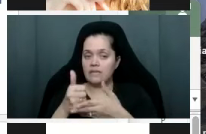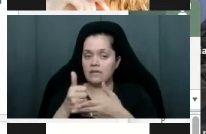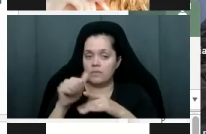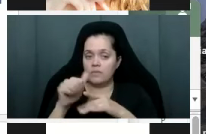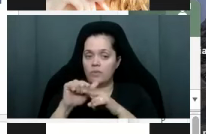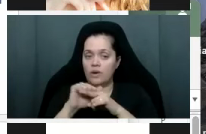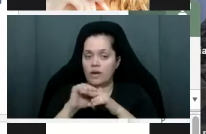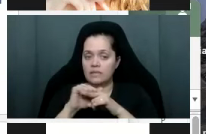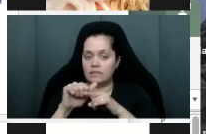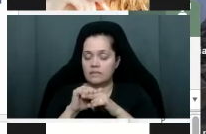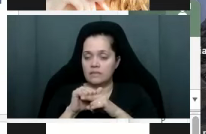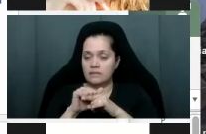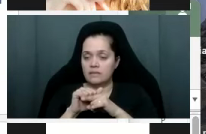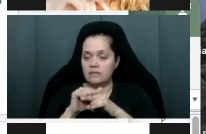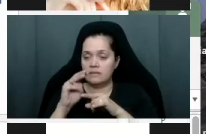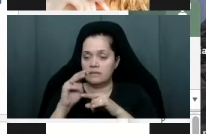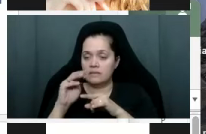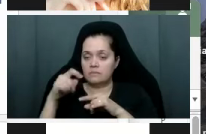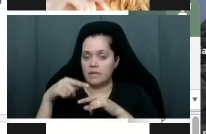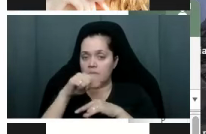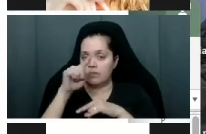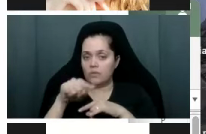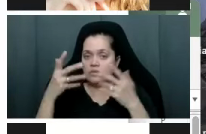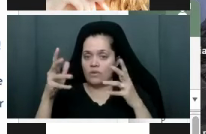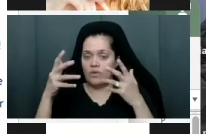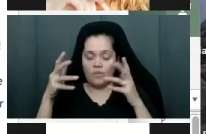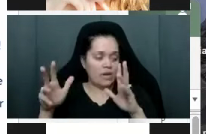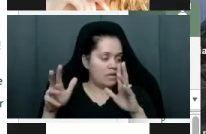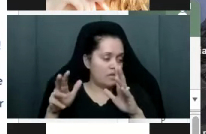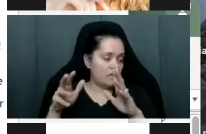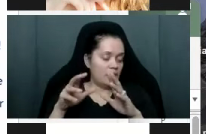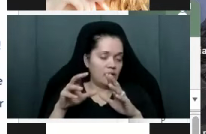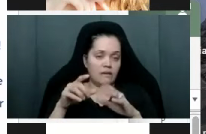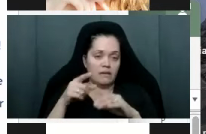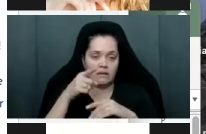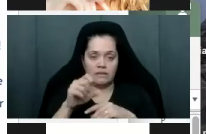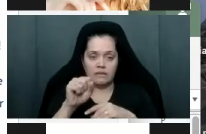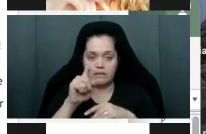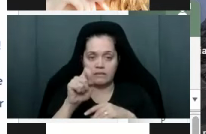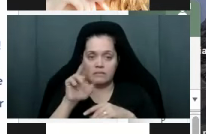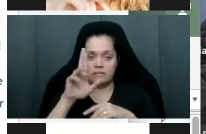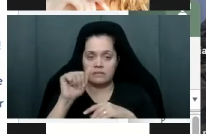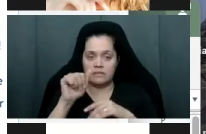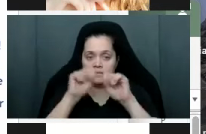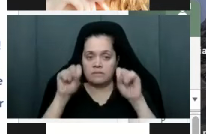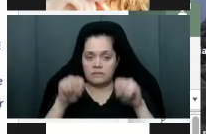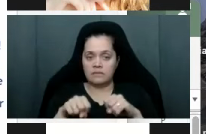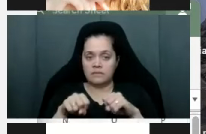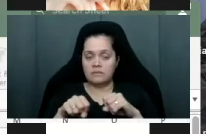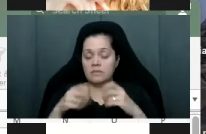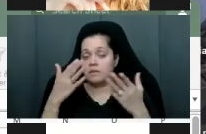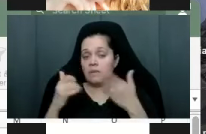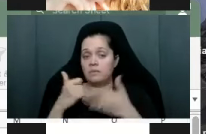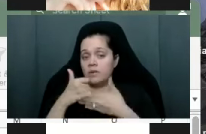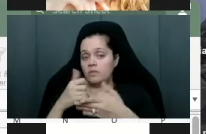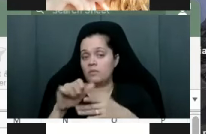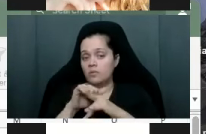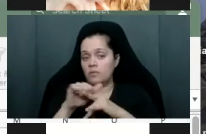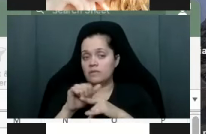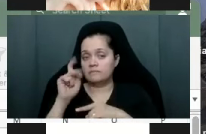practice map quizzes that are already in the SETerra system that may help you